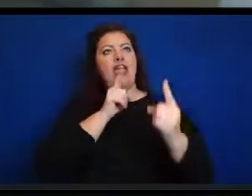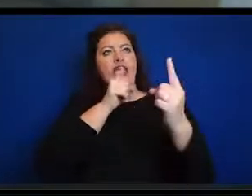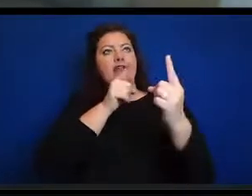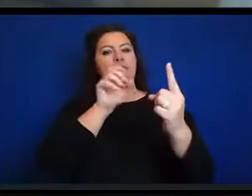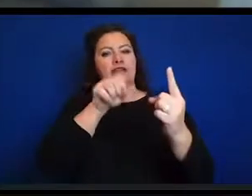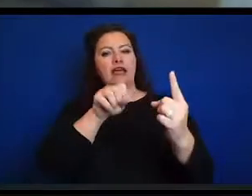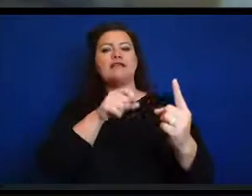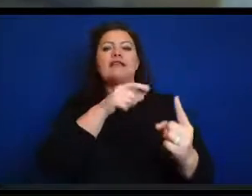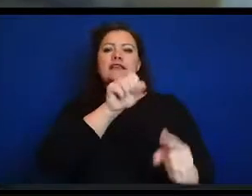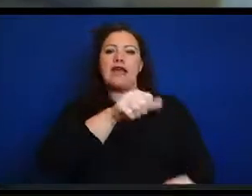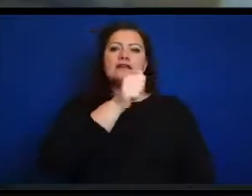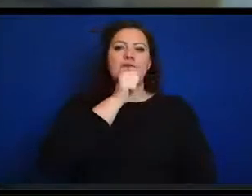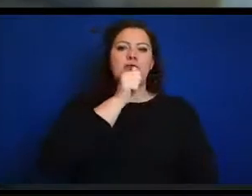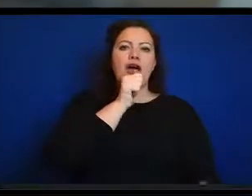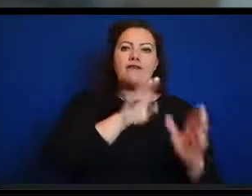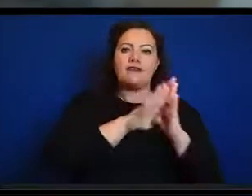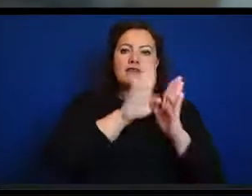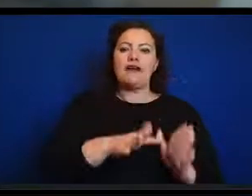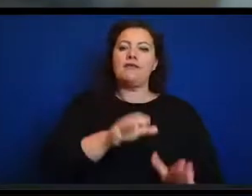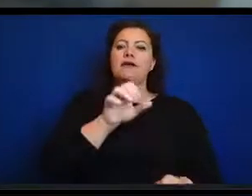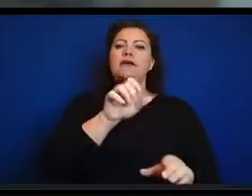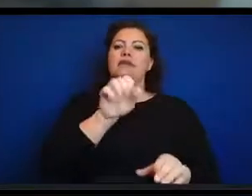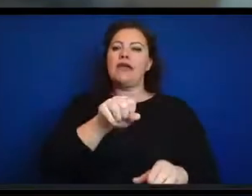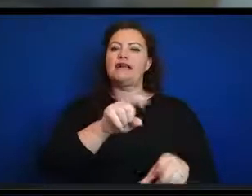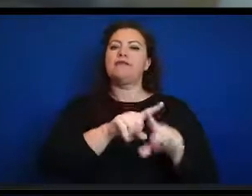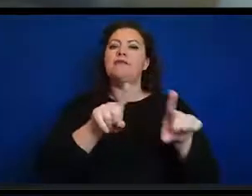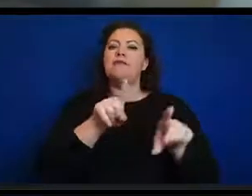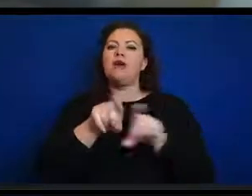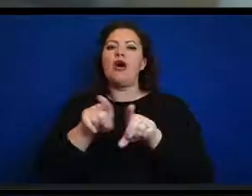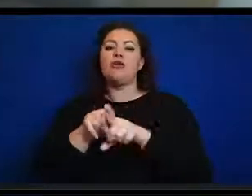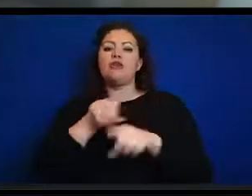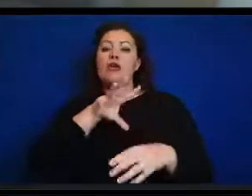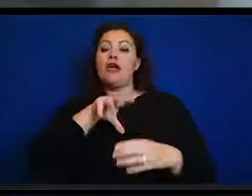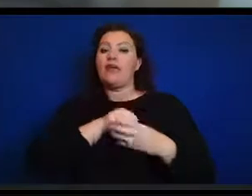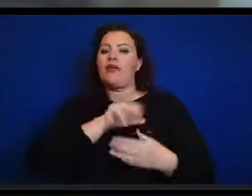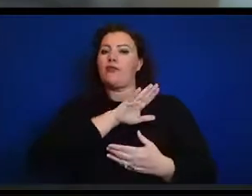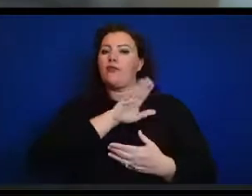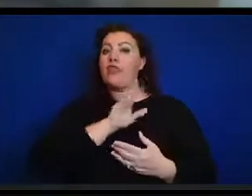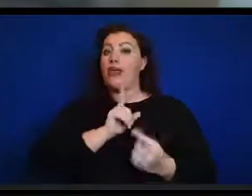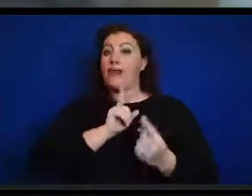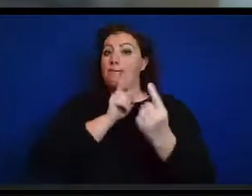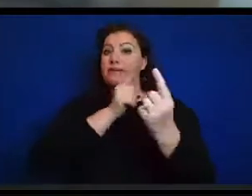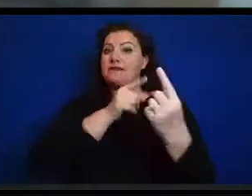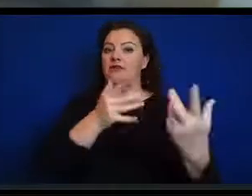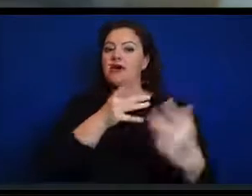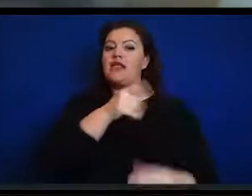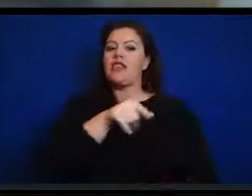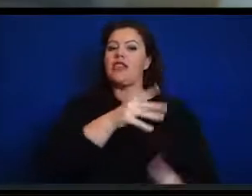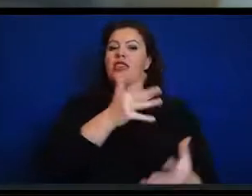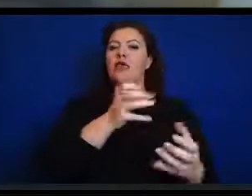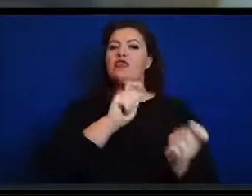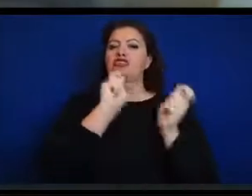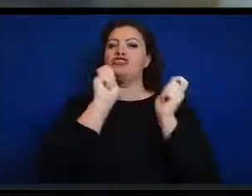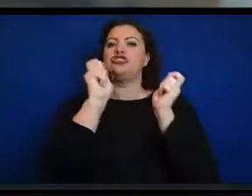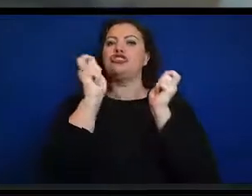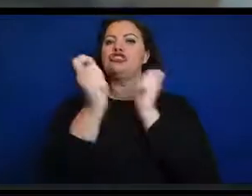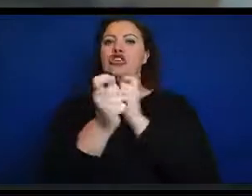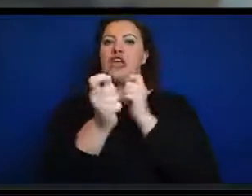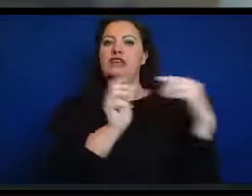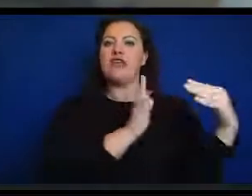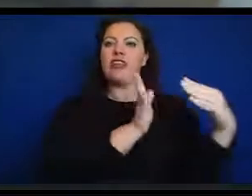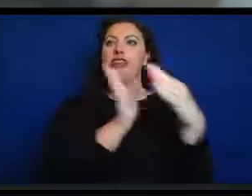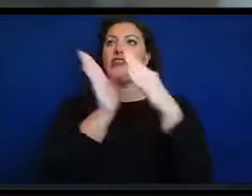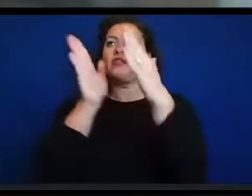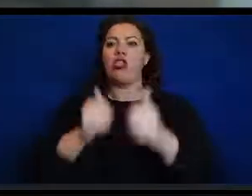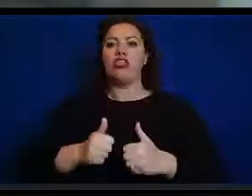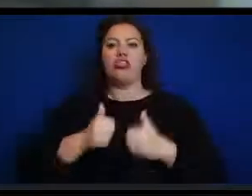developer, but they've also incorporated in their mission that they are going to change the trajectory of the